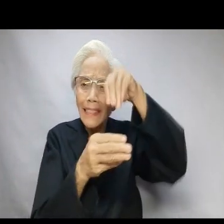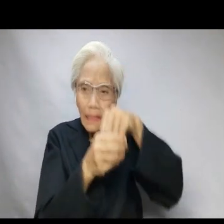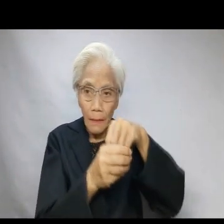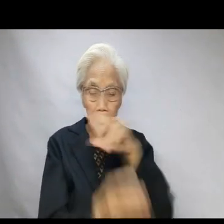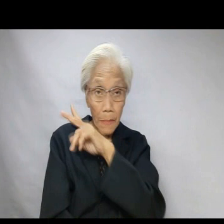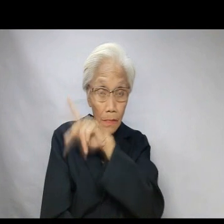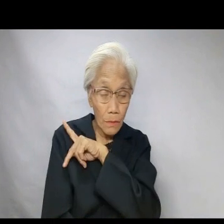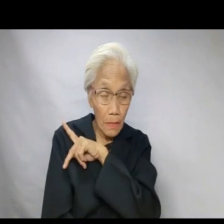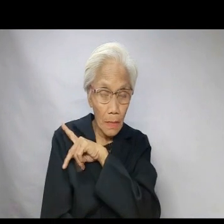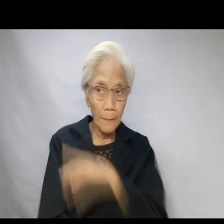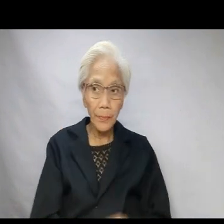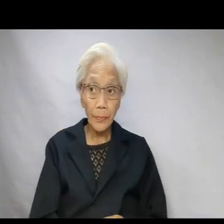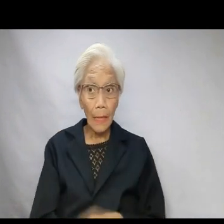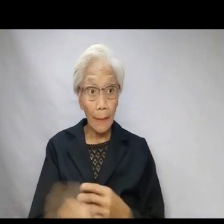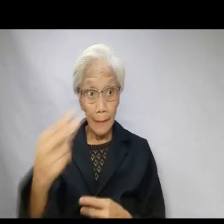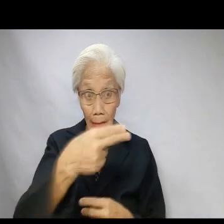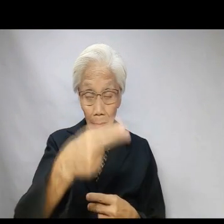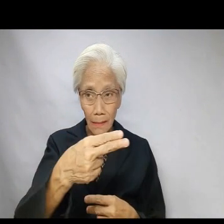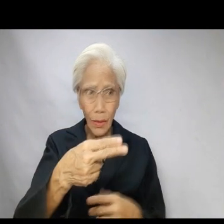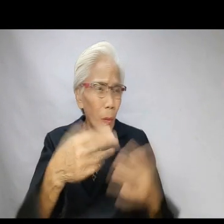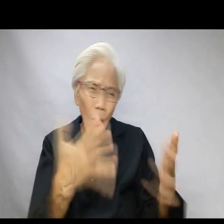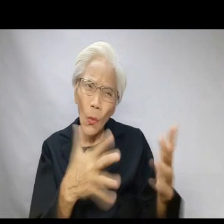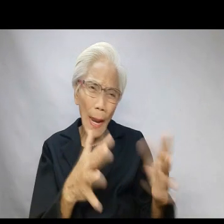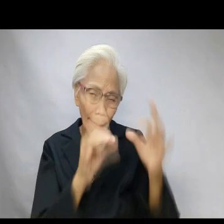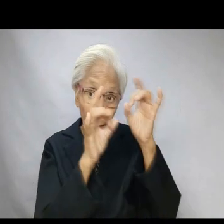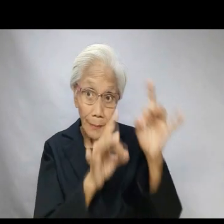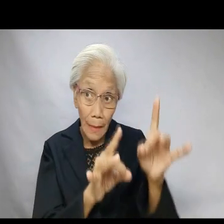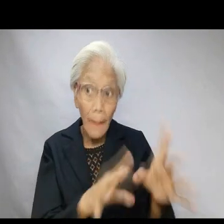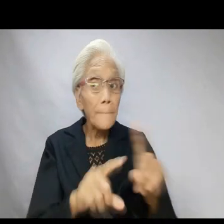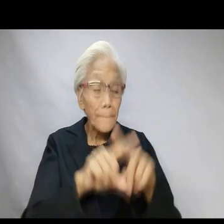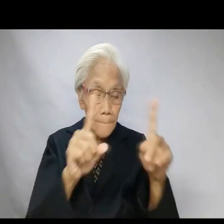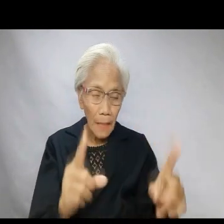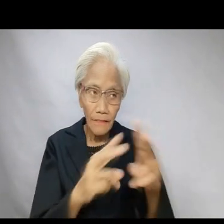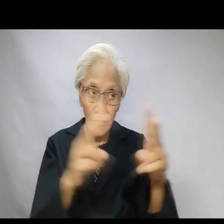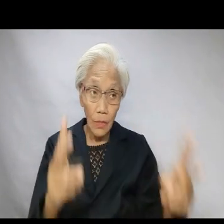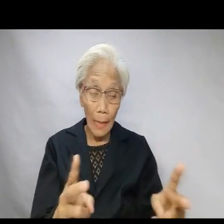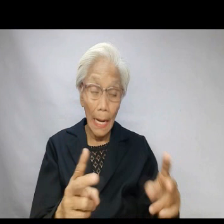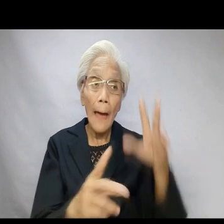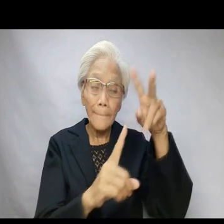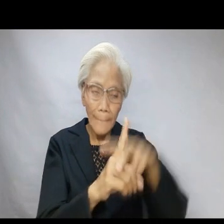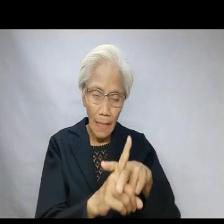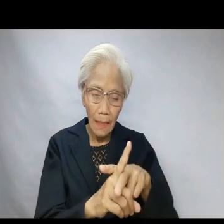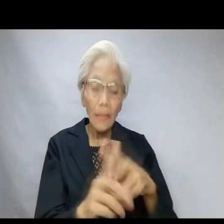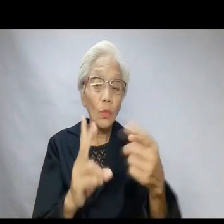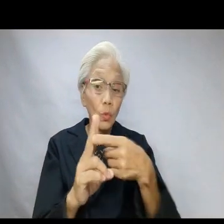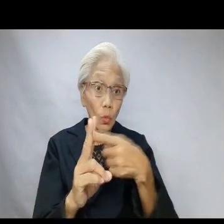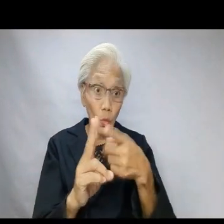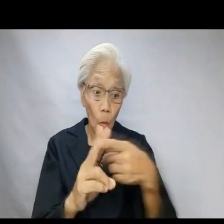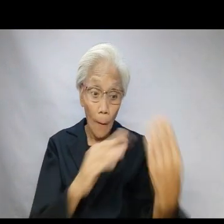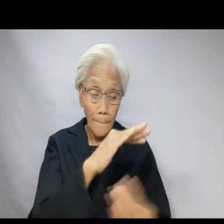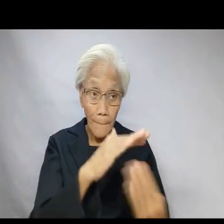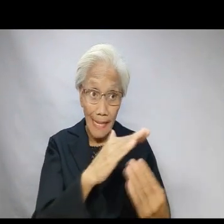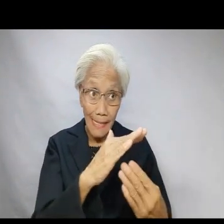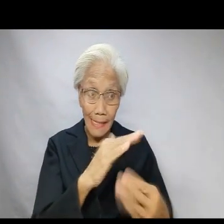social, interpersonal. Hyperdipsia is harmless and may very well apply to the next